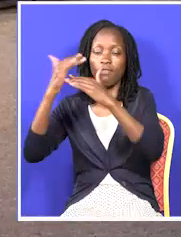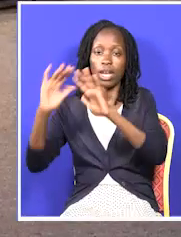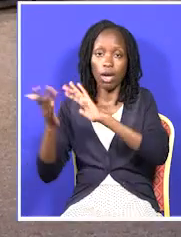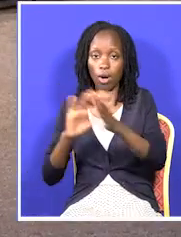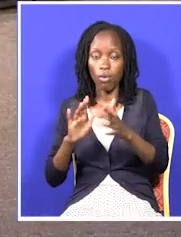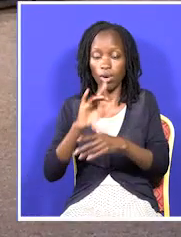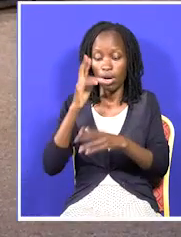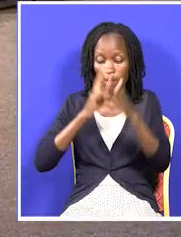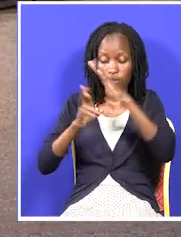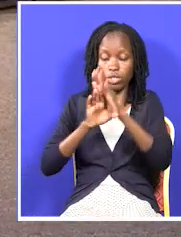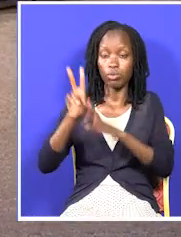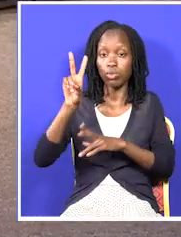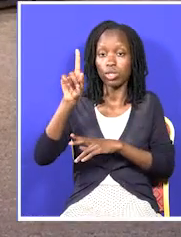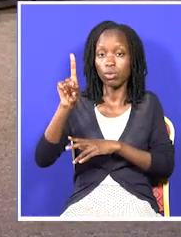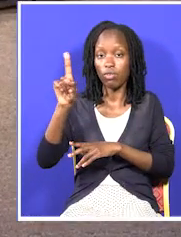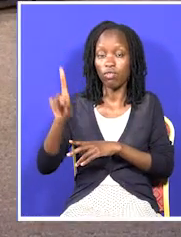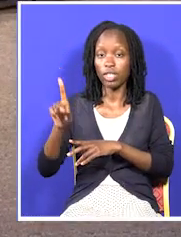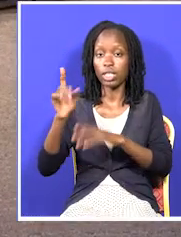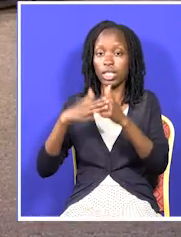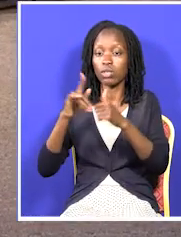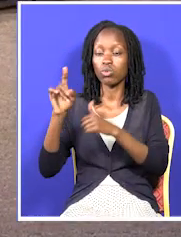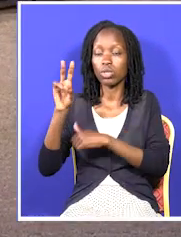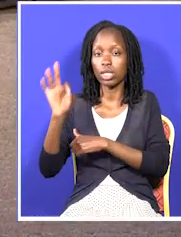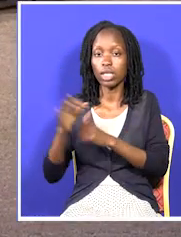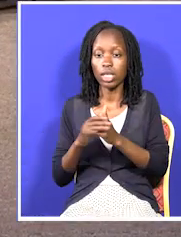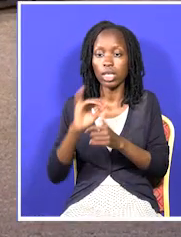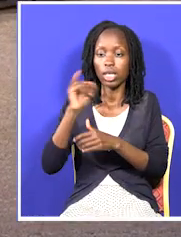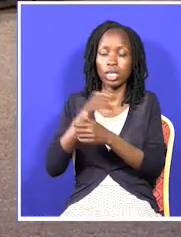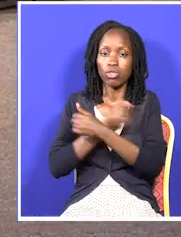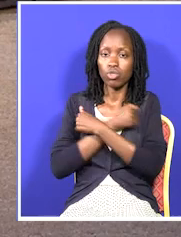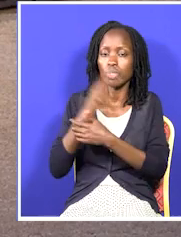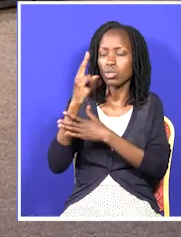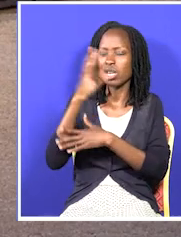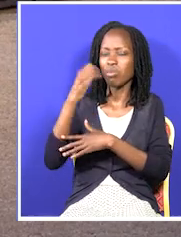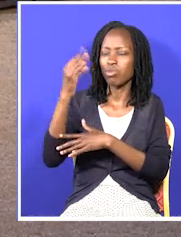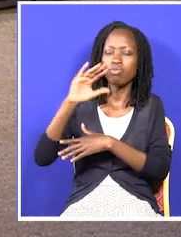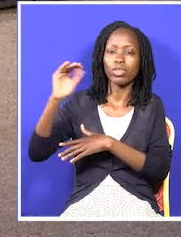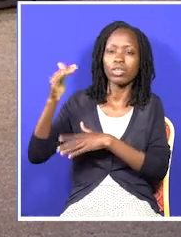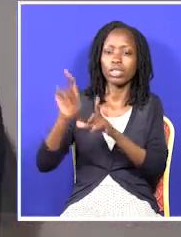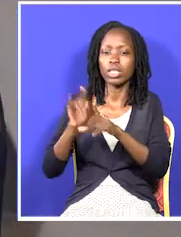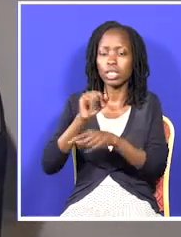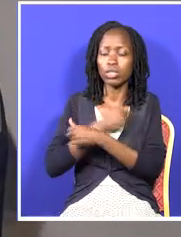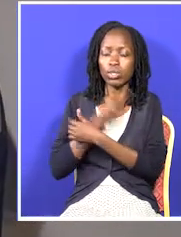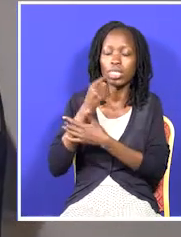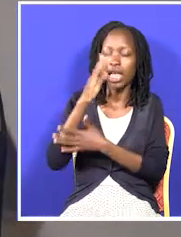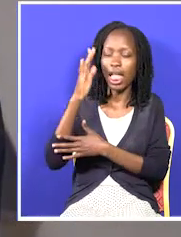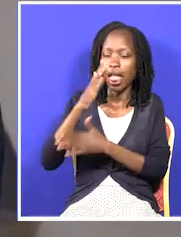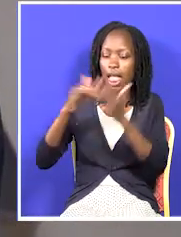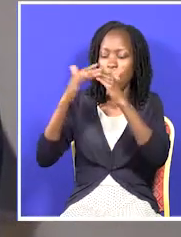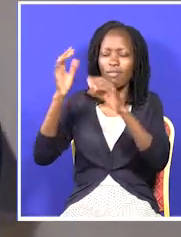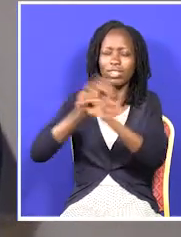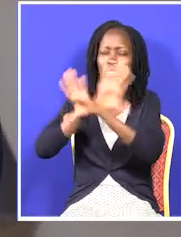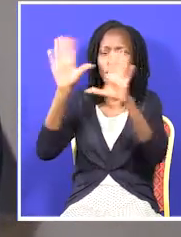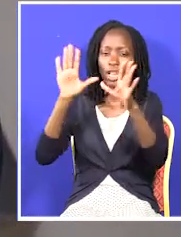like? Revelation chapter 21, verse 9 to 23. John saw a very beautiful city. John says, heaven is so bright and